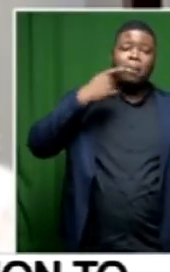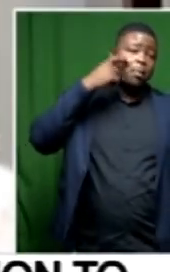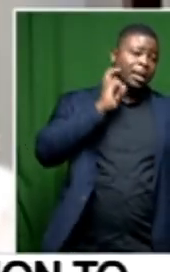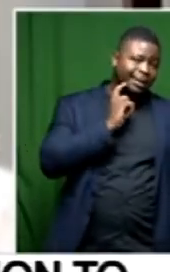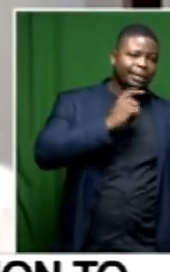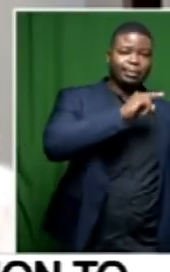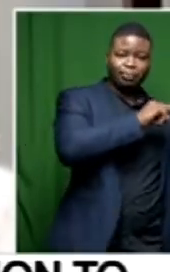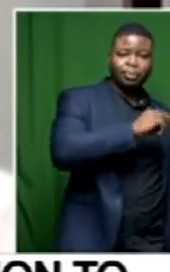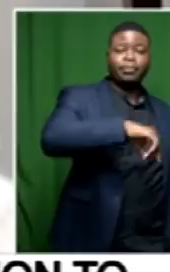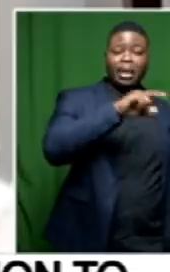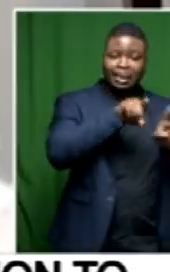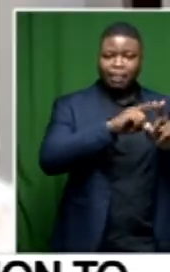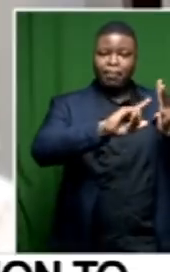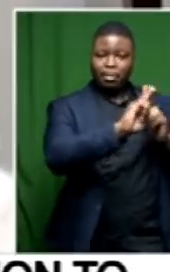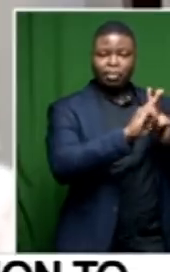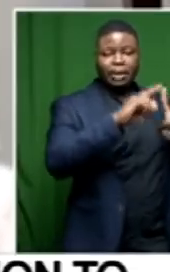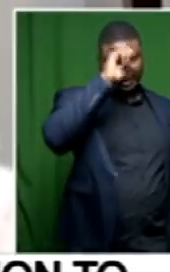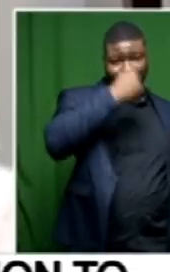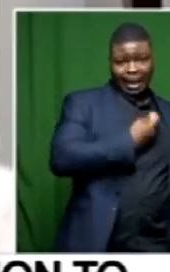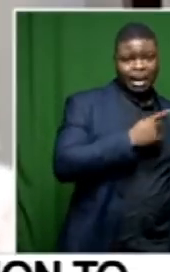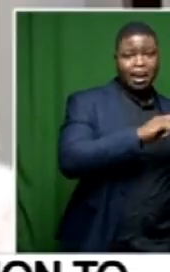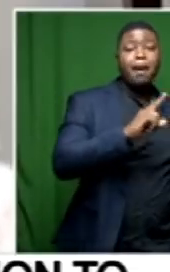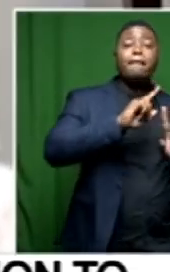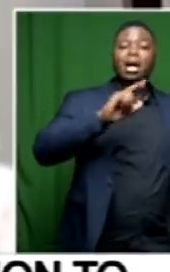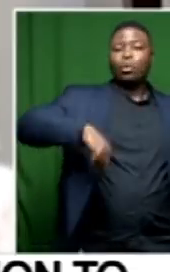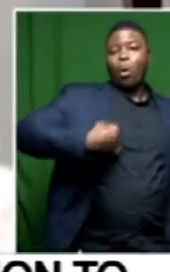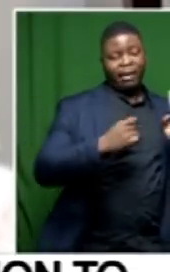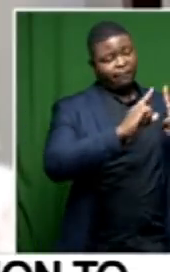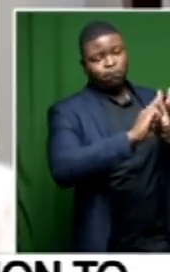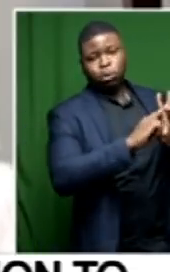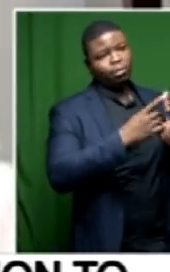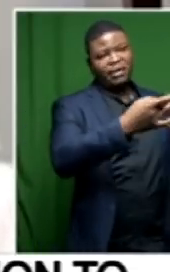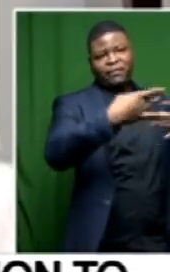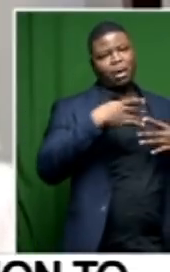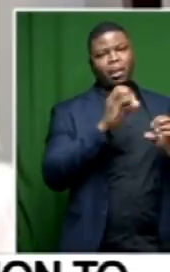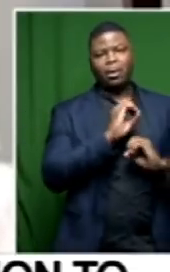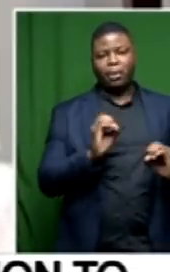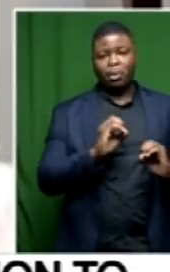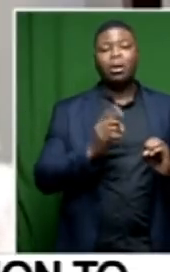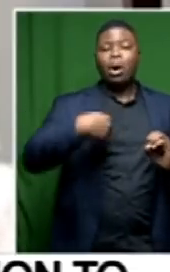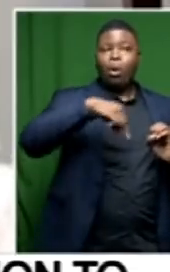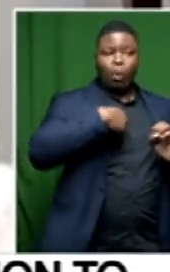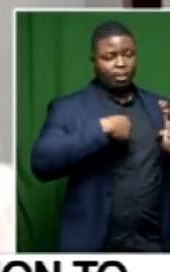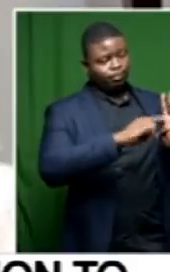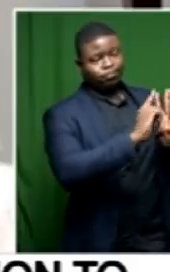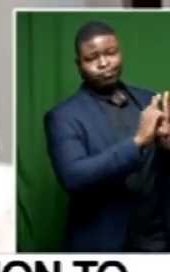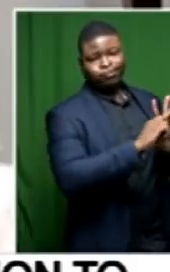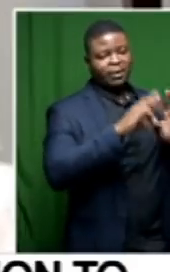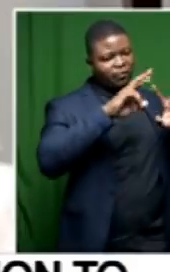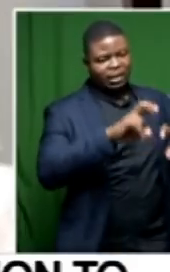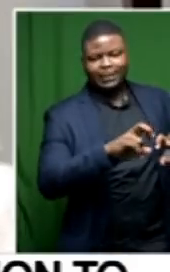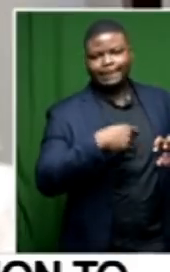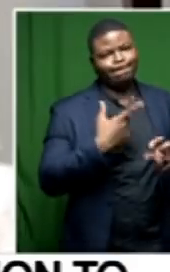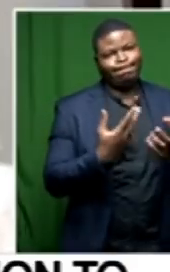not go to the spouse. So we didn't have a jurisdiction to investigate the